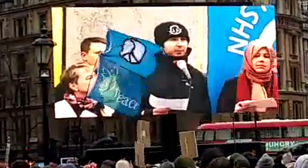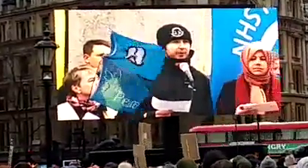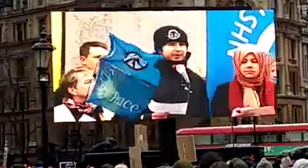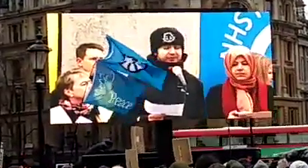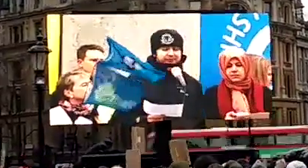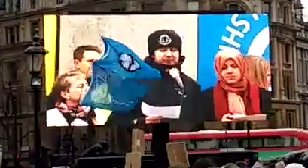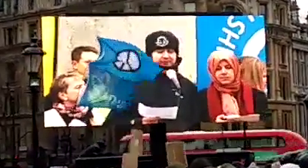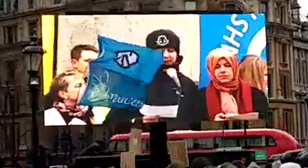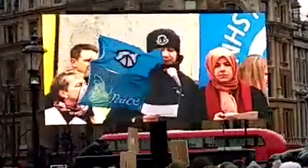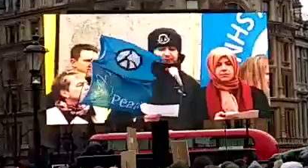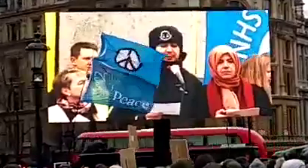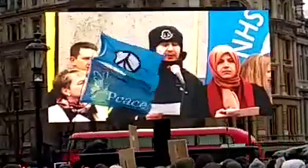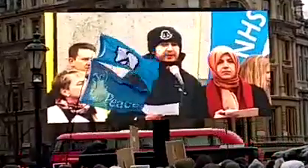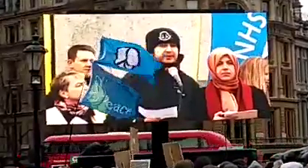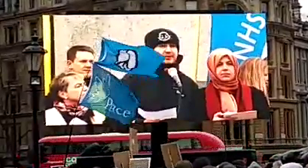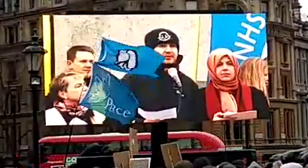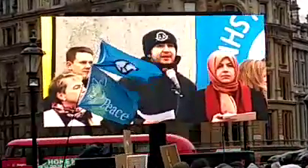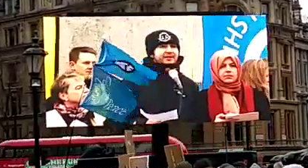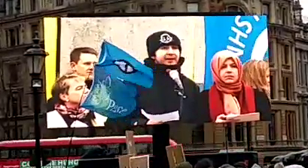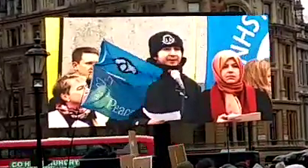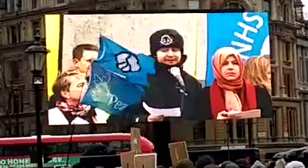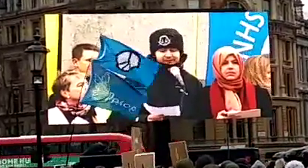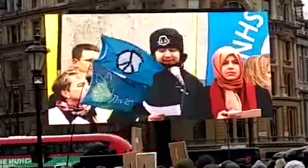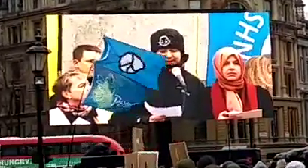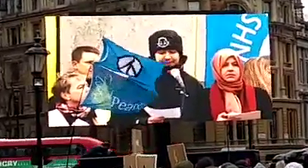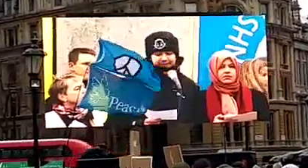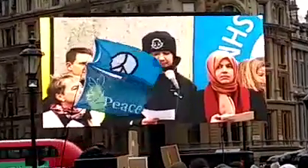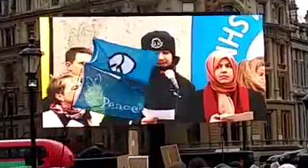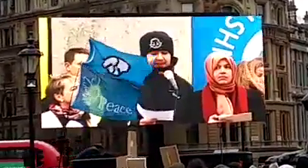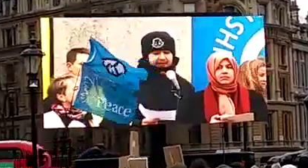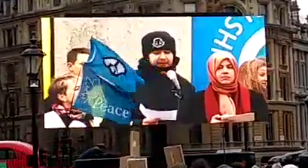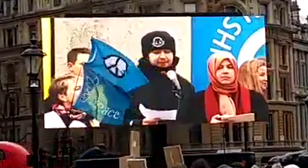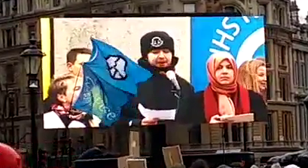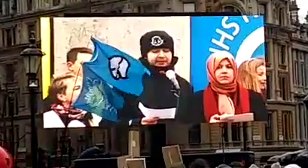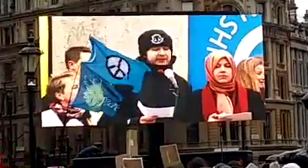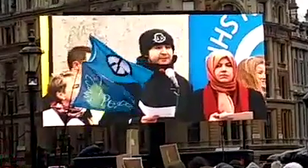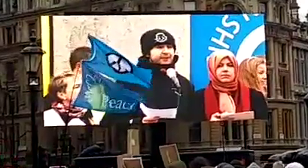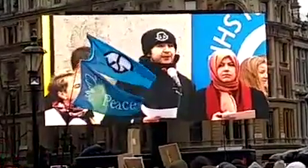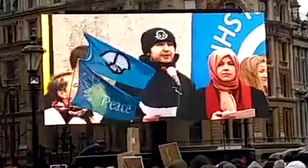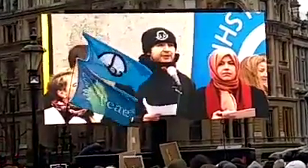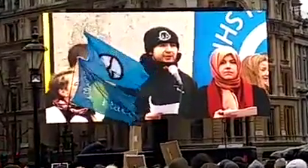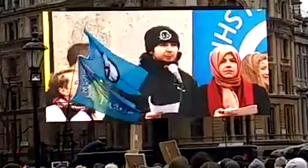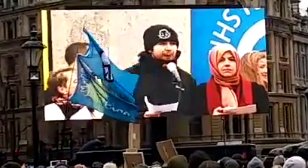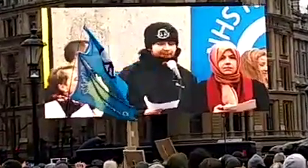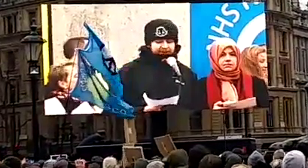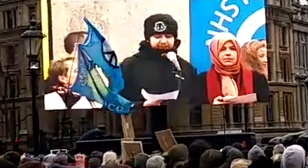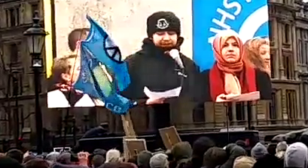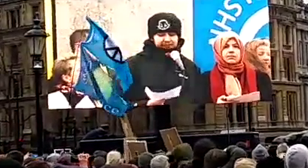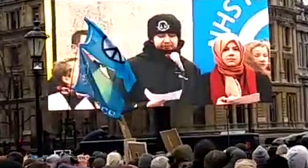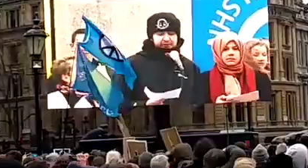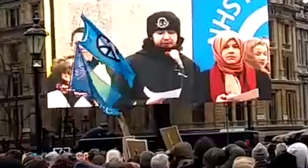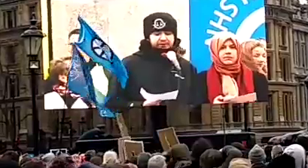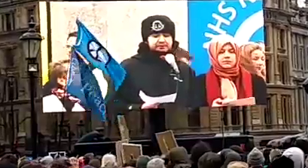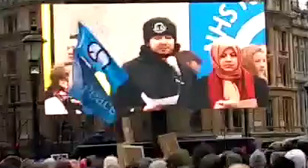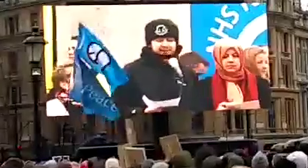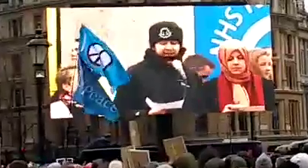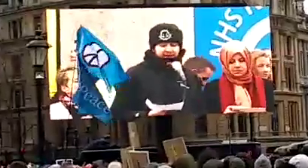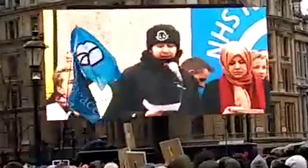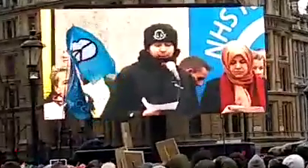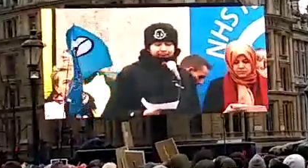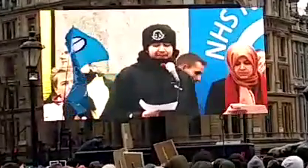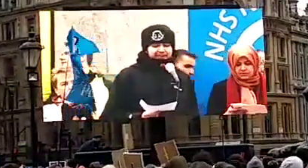bring us more nurses and social workers, there is inevitably enough money to fund a new weapon of mass